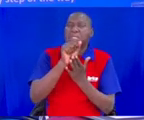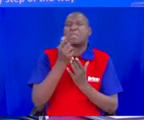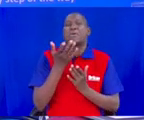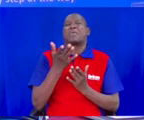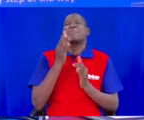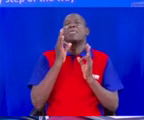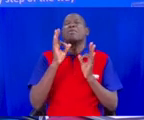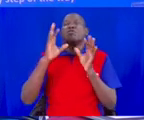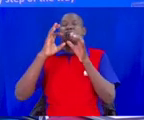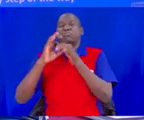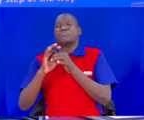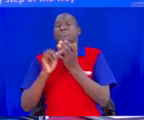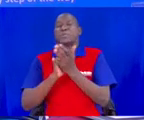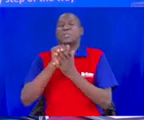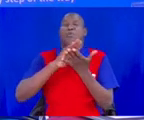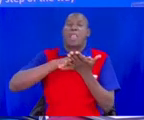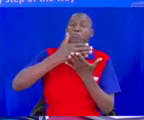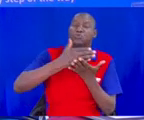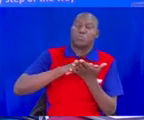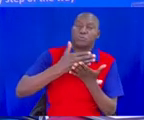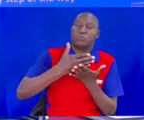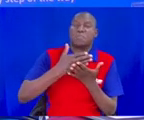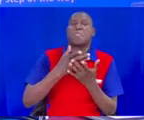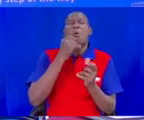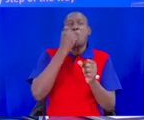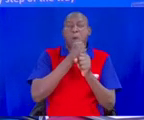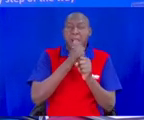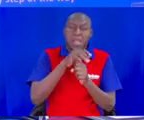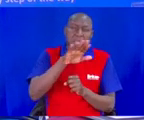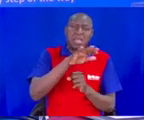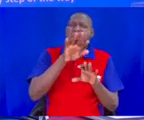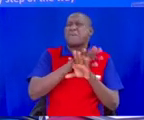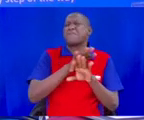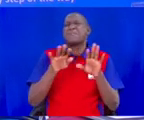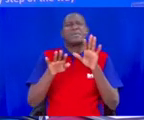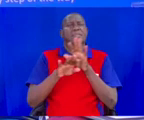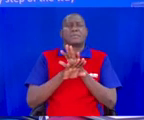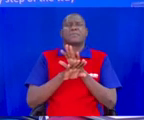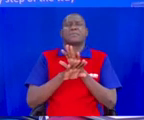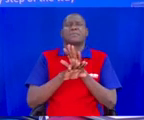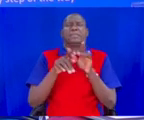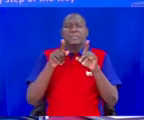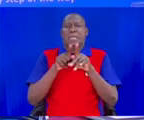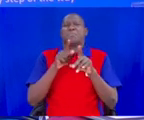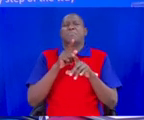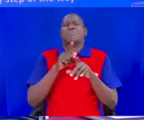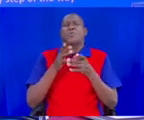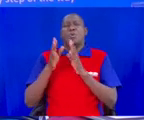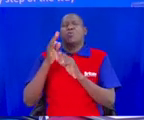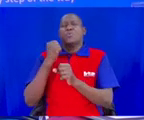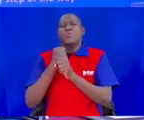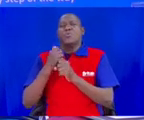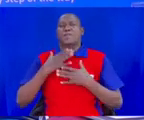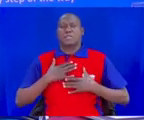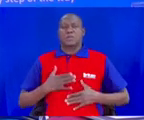to a printer and a laptop. So in terms of functionality, everything that you would be able to do physically, you can now do at your